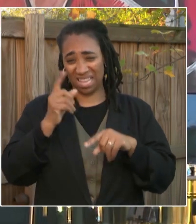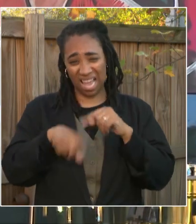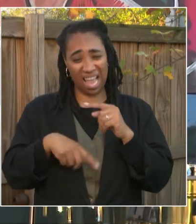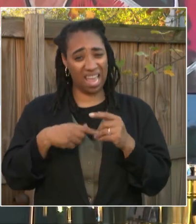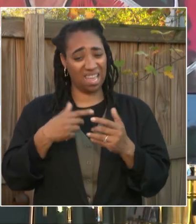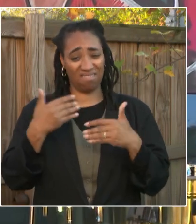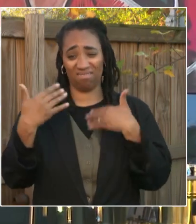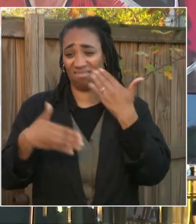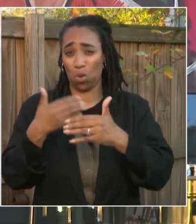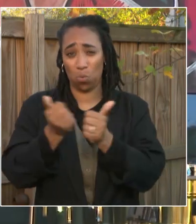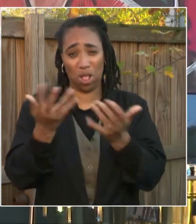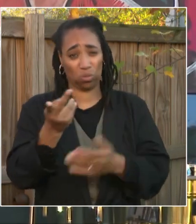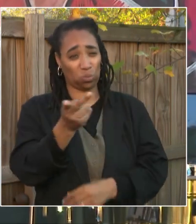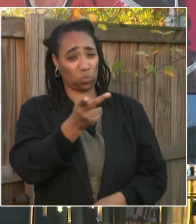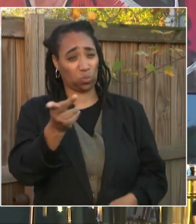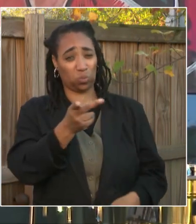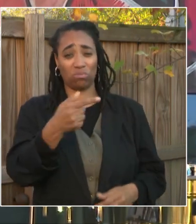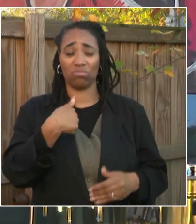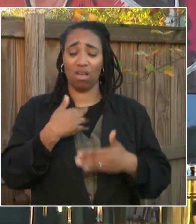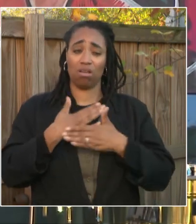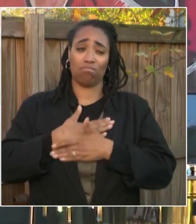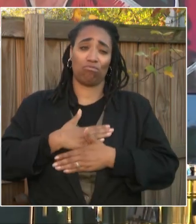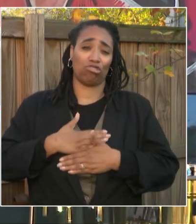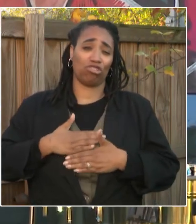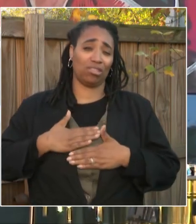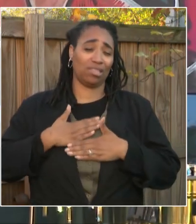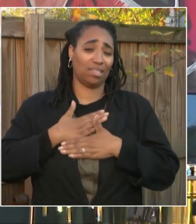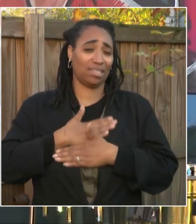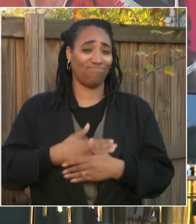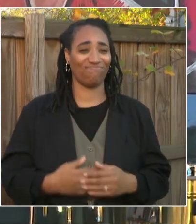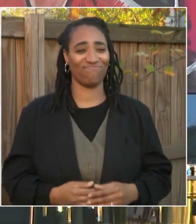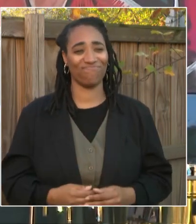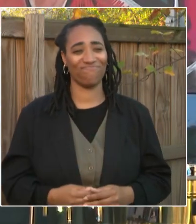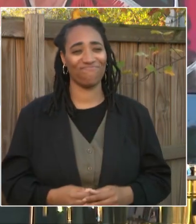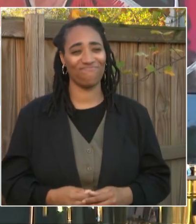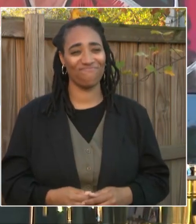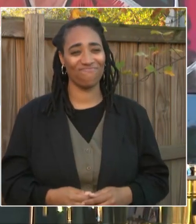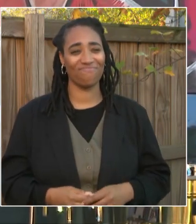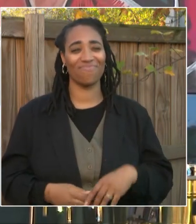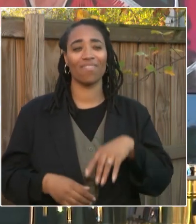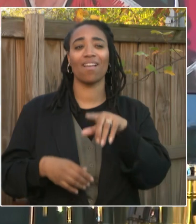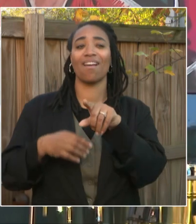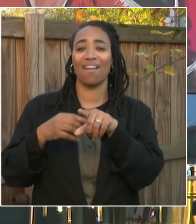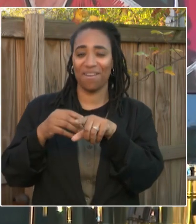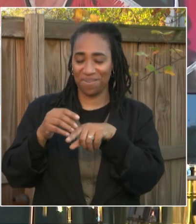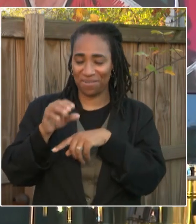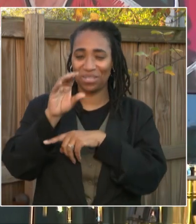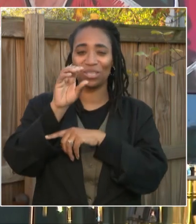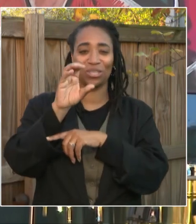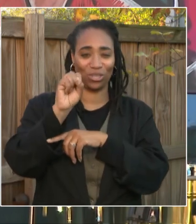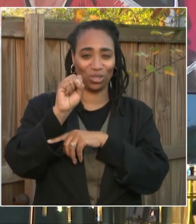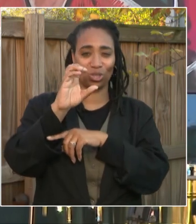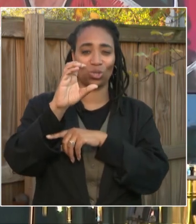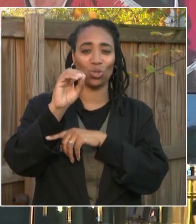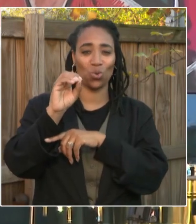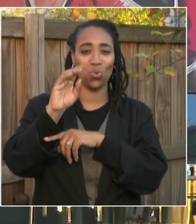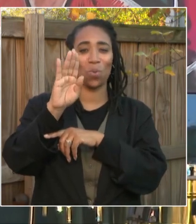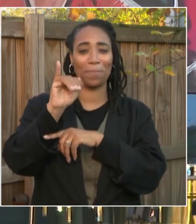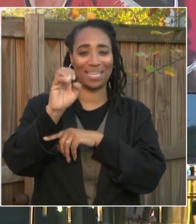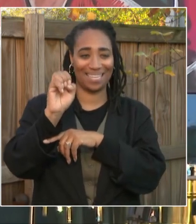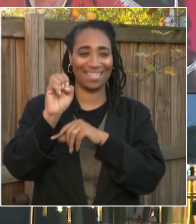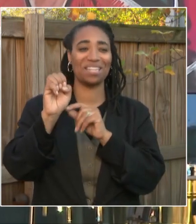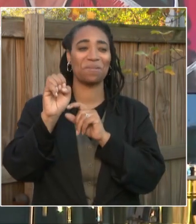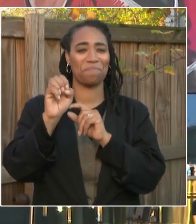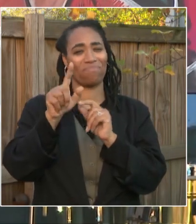you, man, and I appreciate you doing that for us. And Scooby, thank you for always being there when I call you, man. Chuck, everybody, I love y'all.